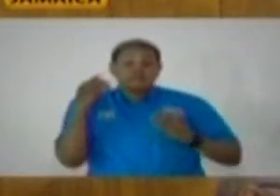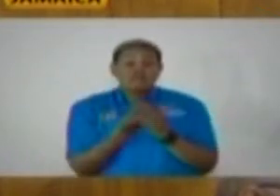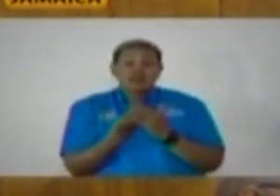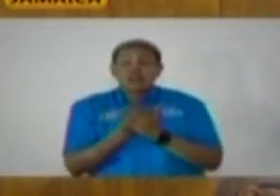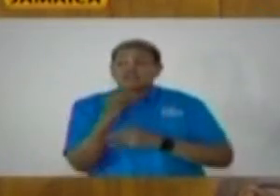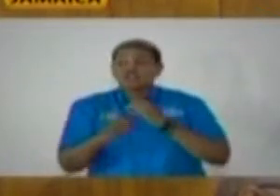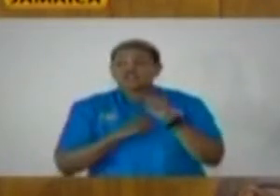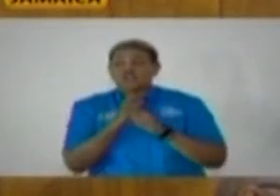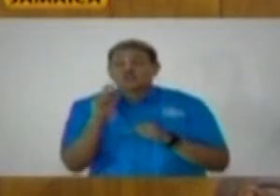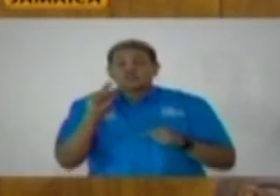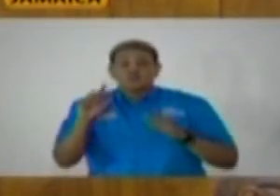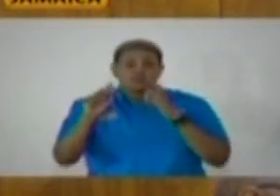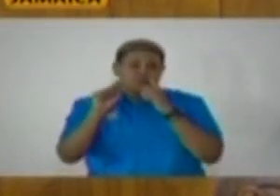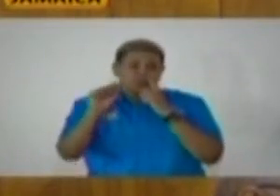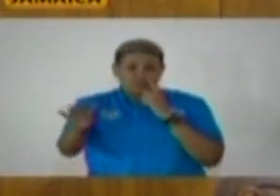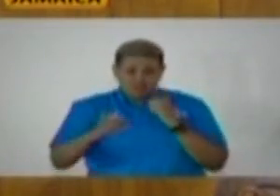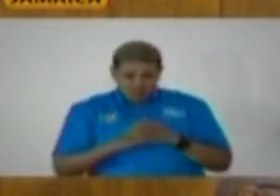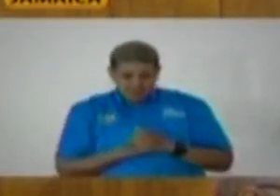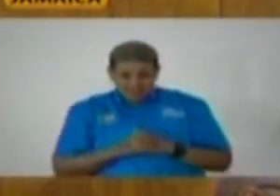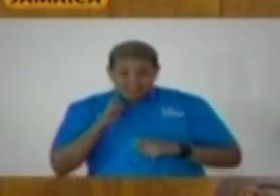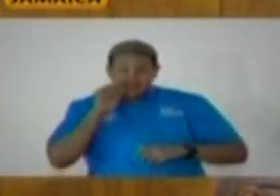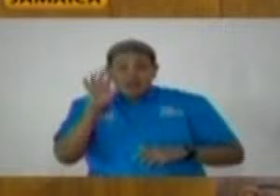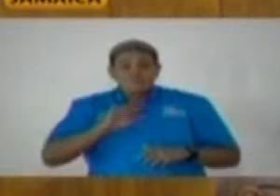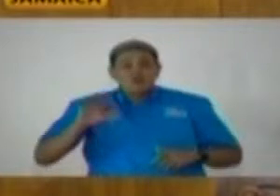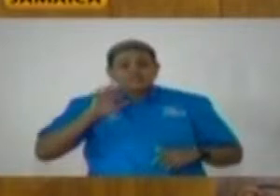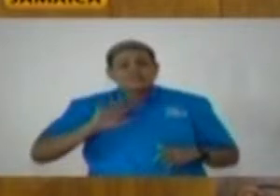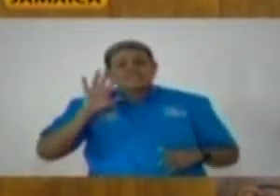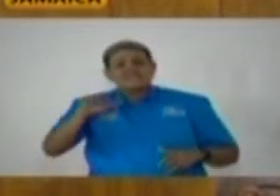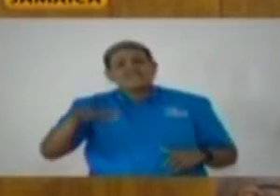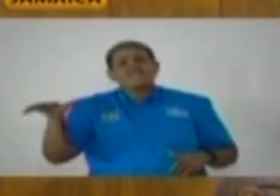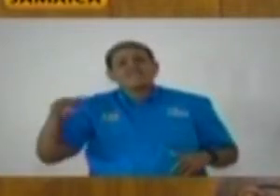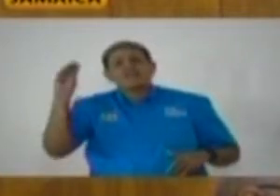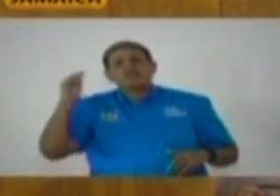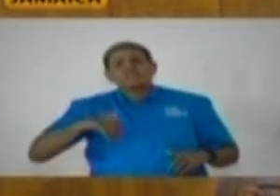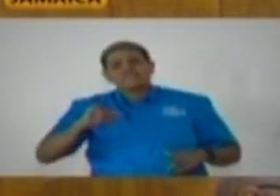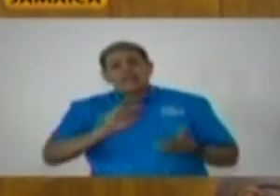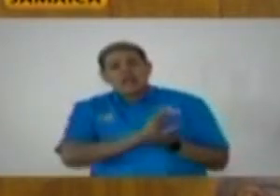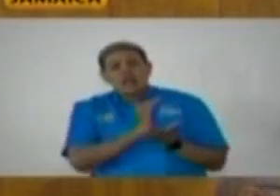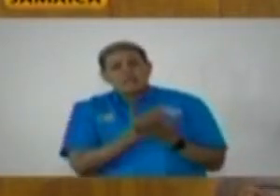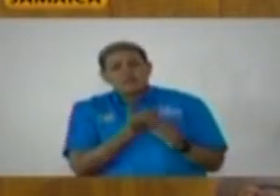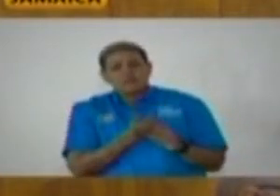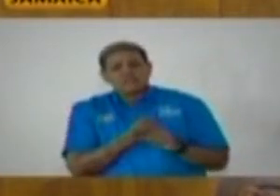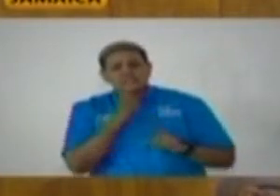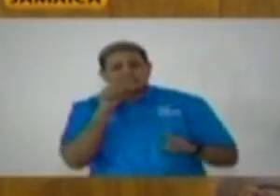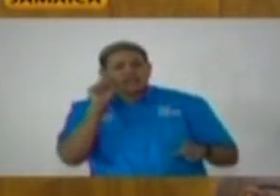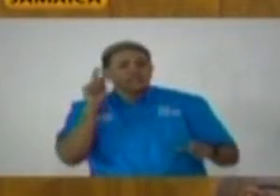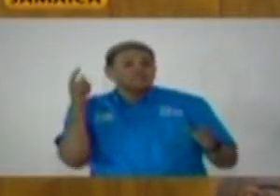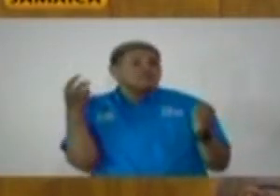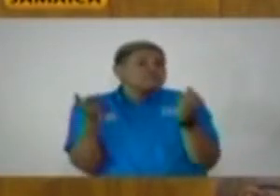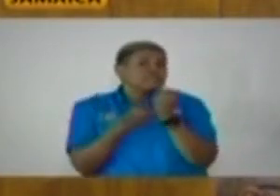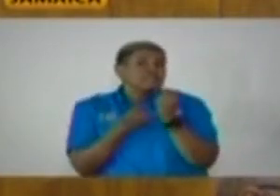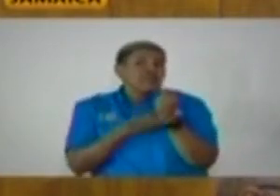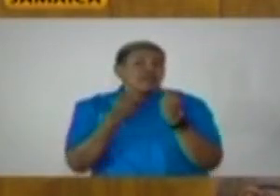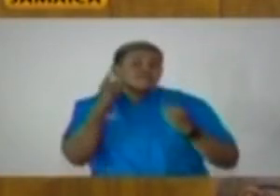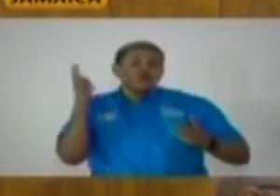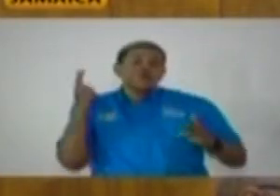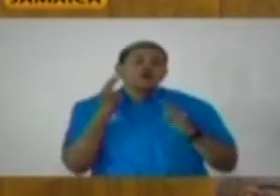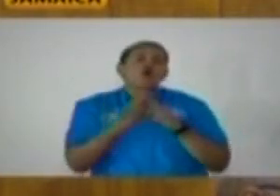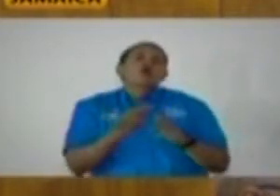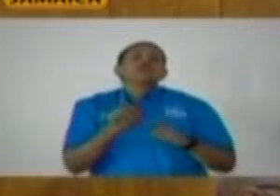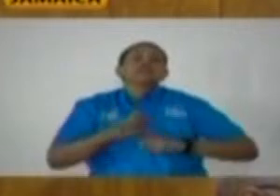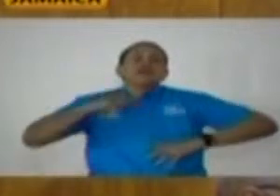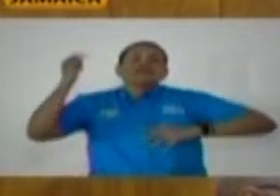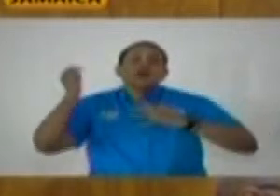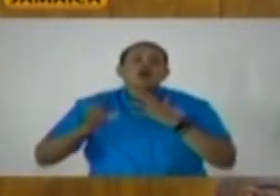year 23-24. Approximately 55% of that amount is earmarked for what is called the